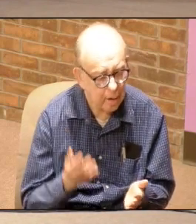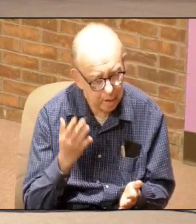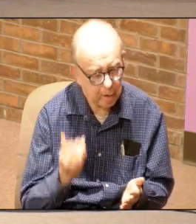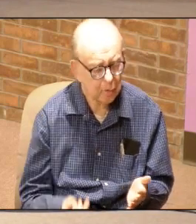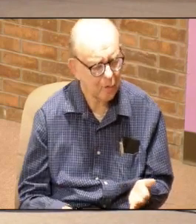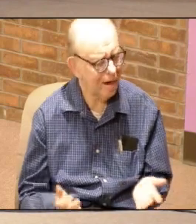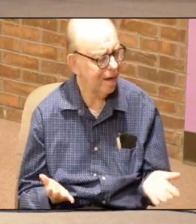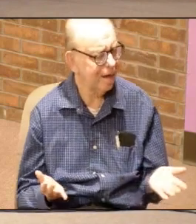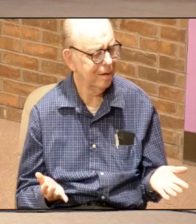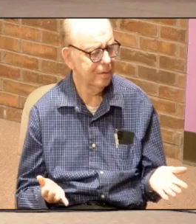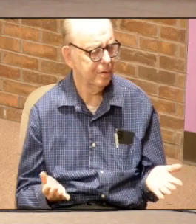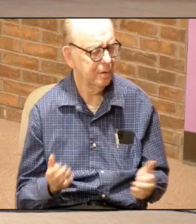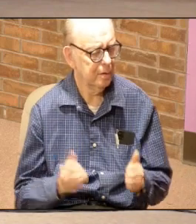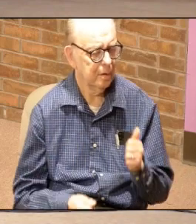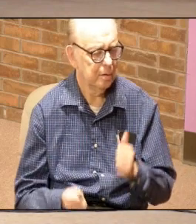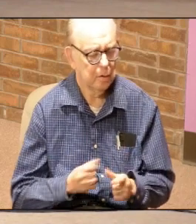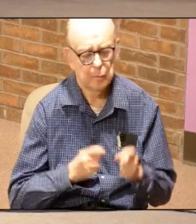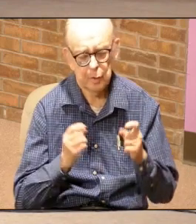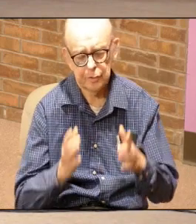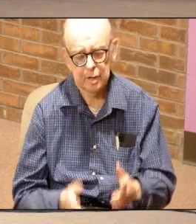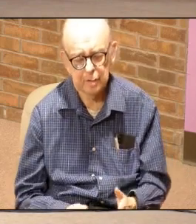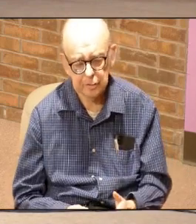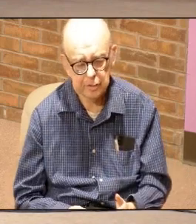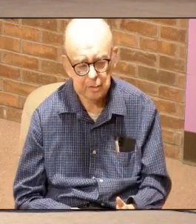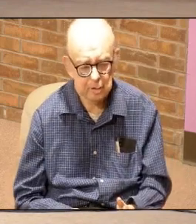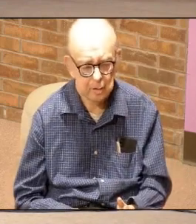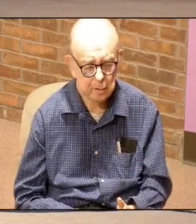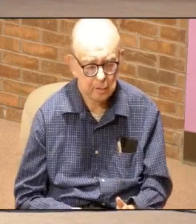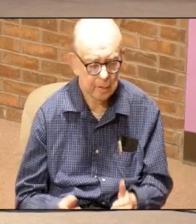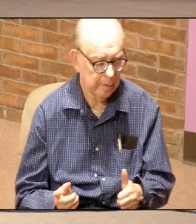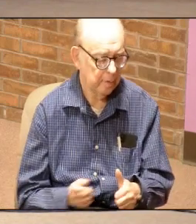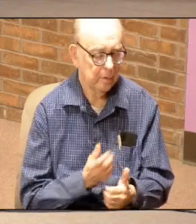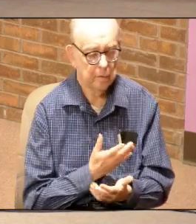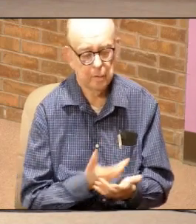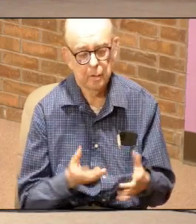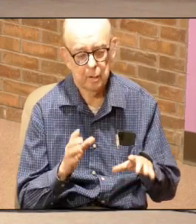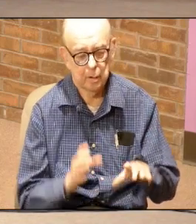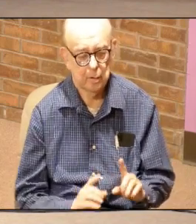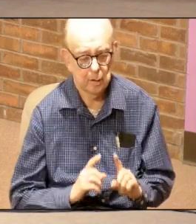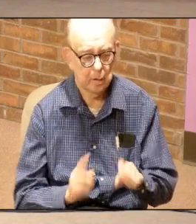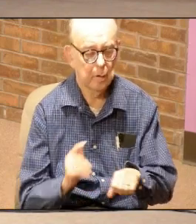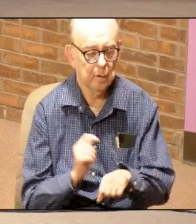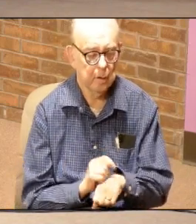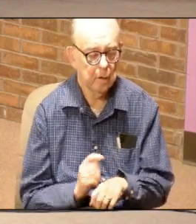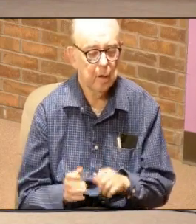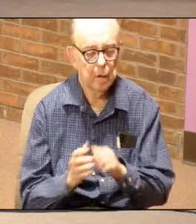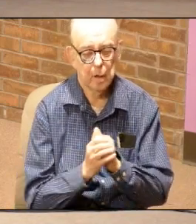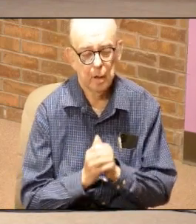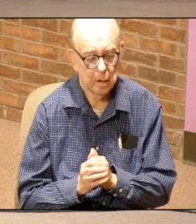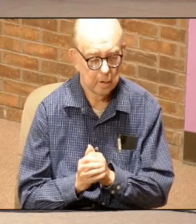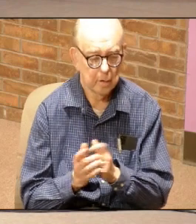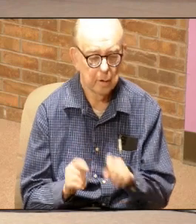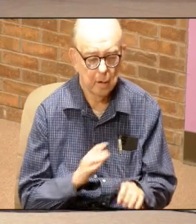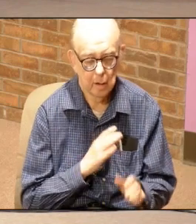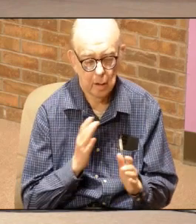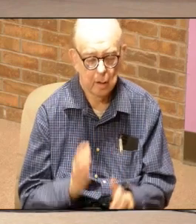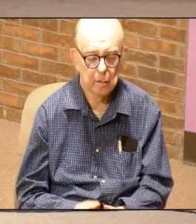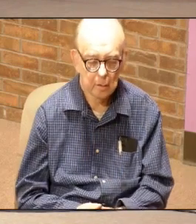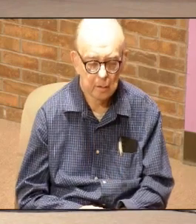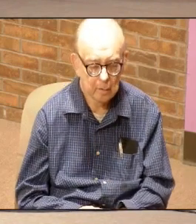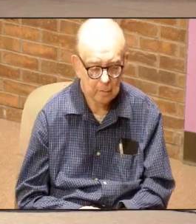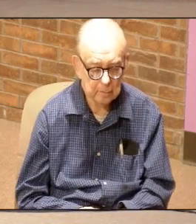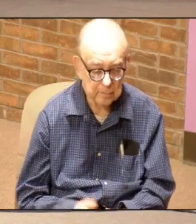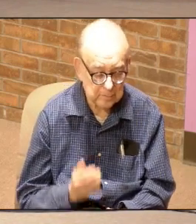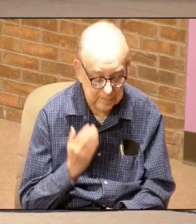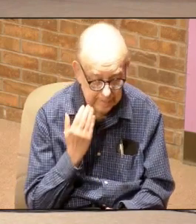Why is it that most sinners, the first thing they want to do is go to the temple to worship, when Christians, I